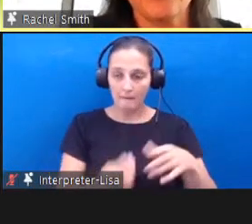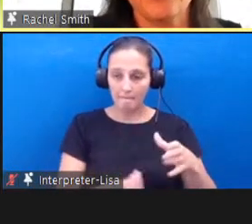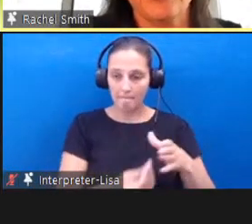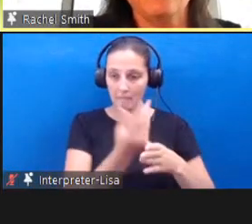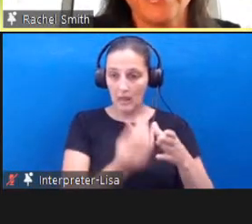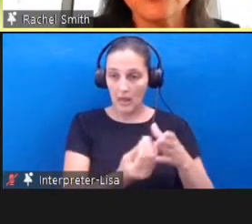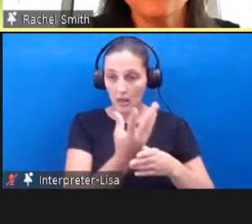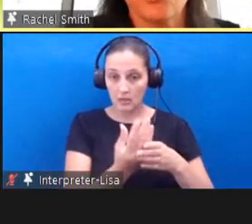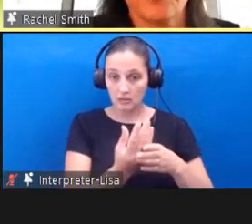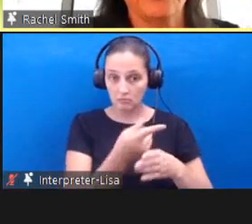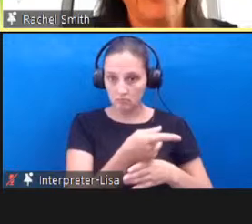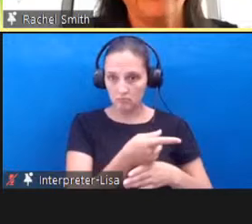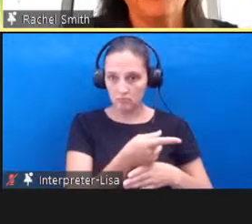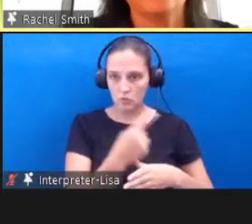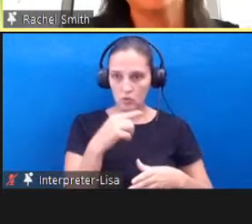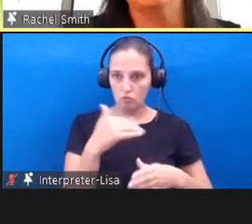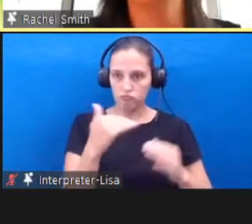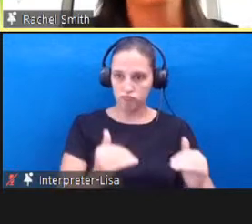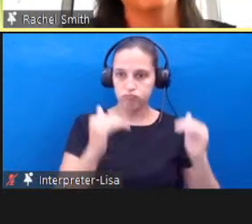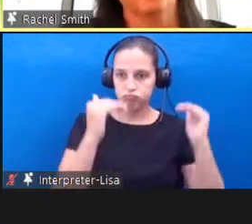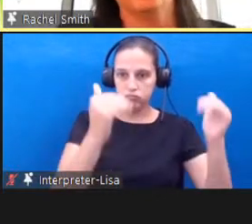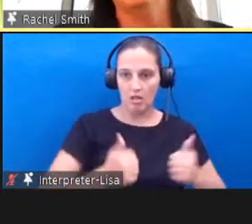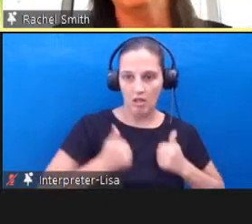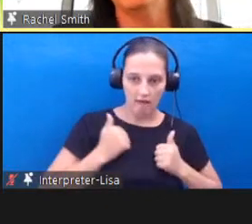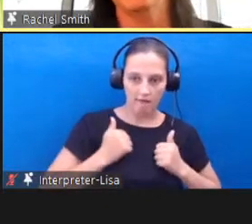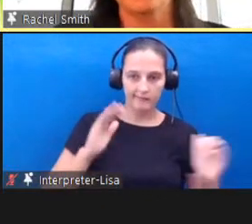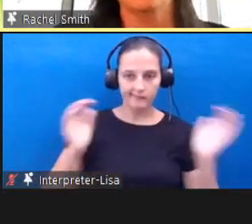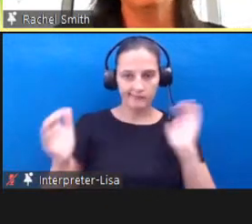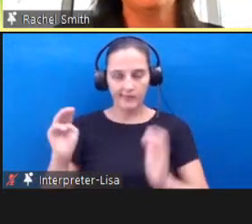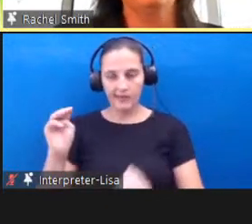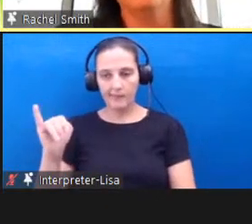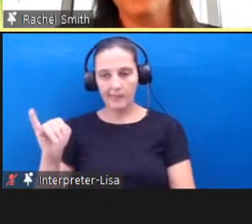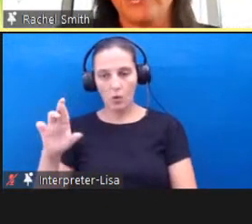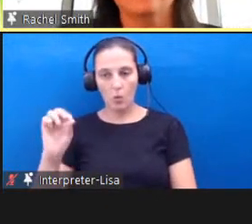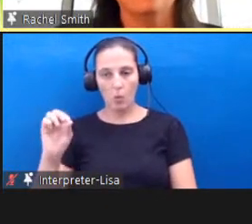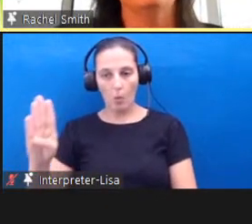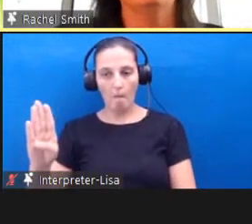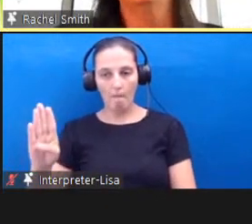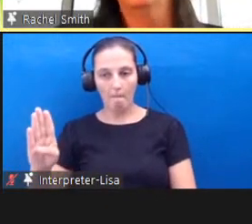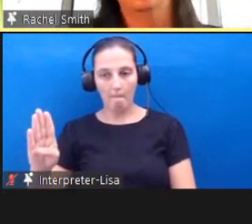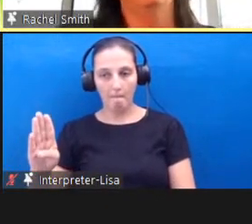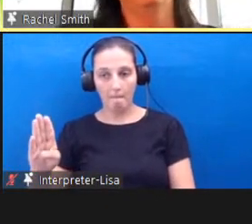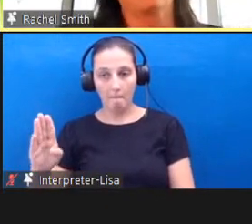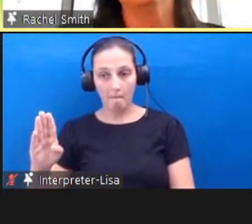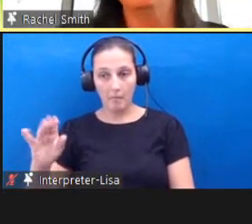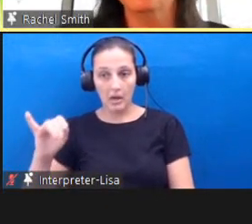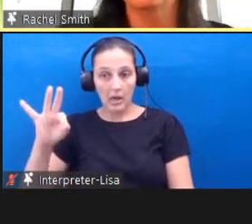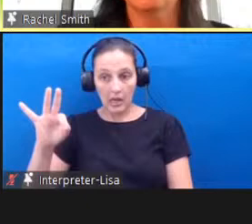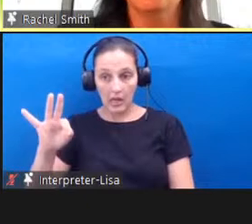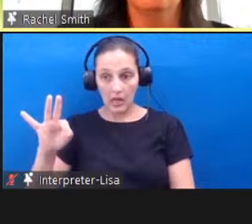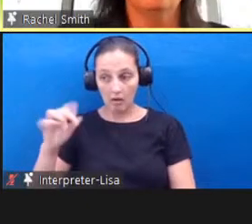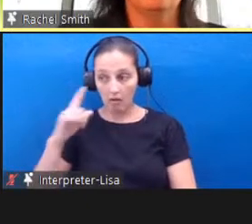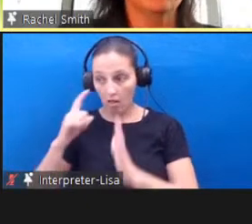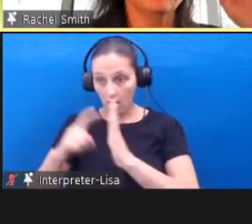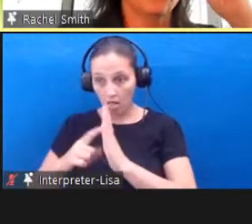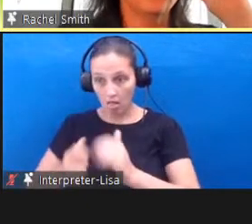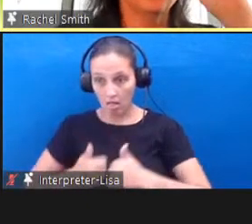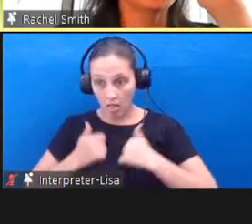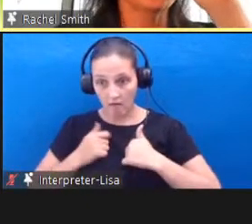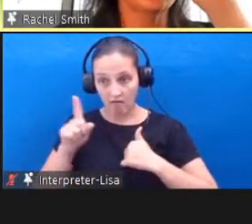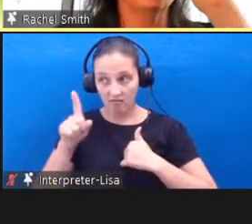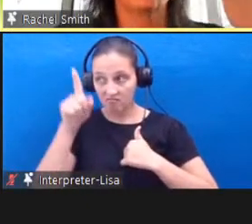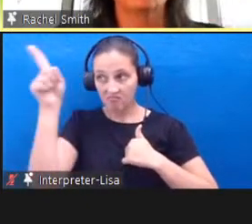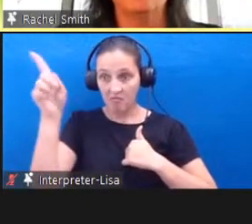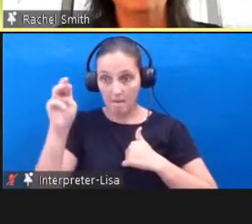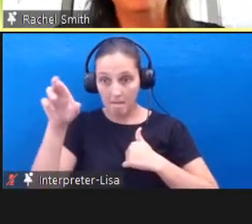actually a very advanced form of life compared to, say, a microbe, which we think if we find life, it will probably be microbial if it's on